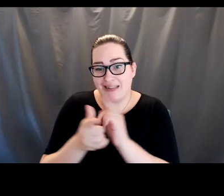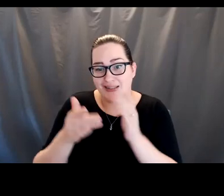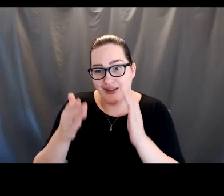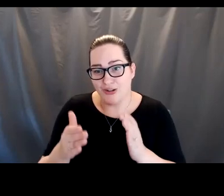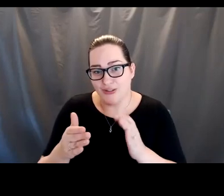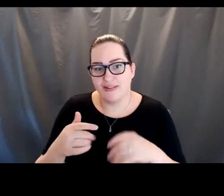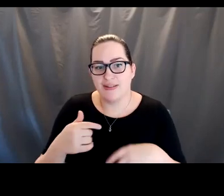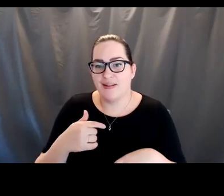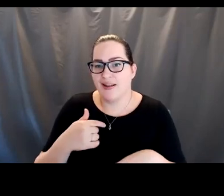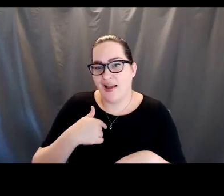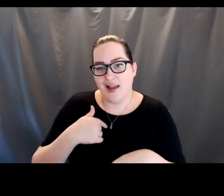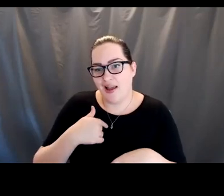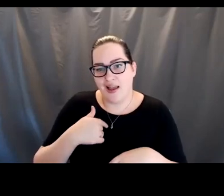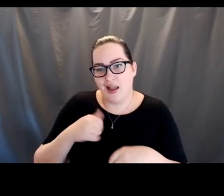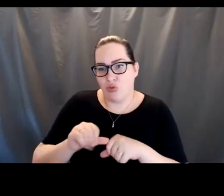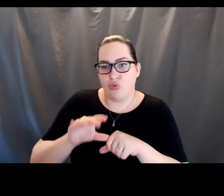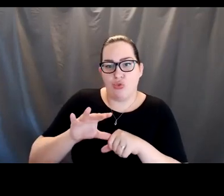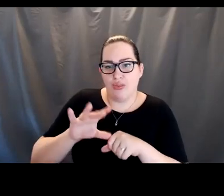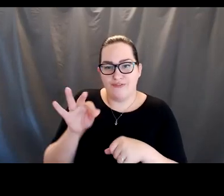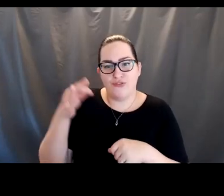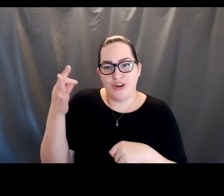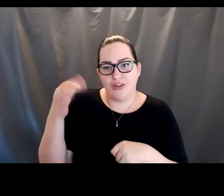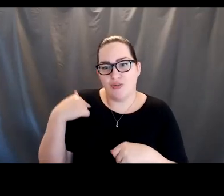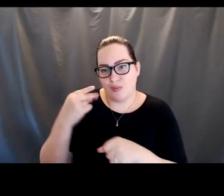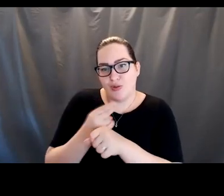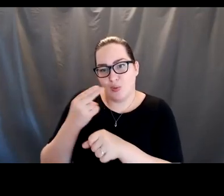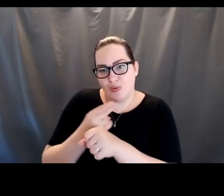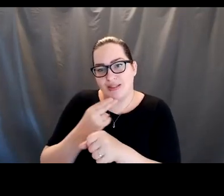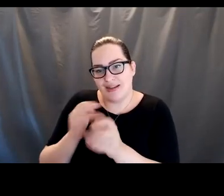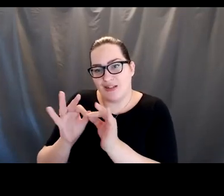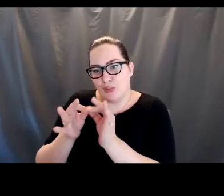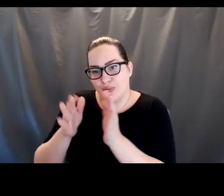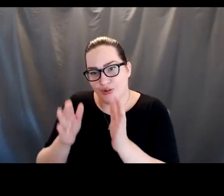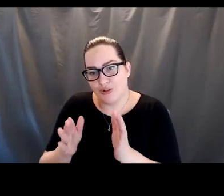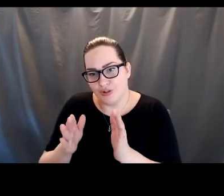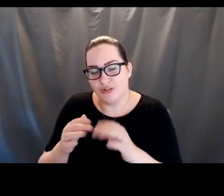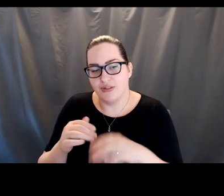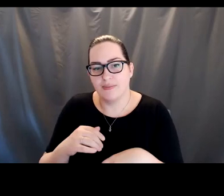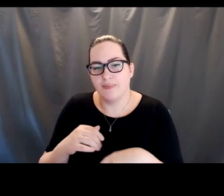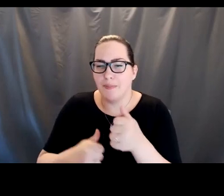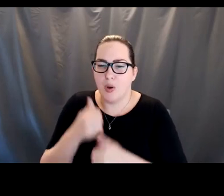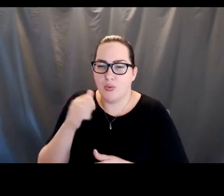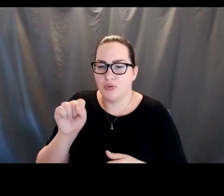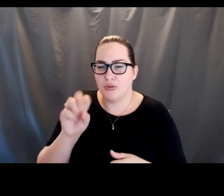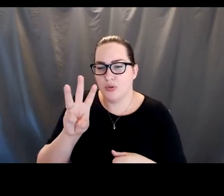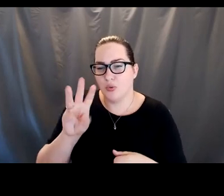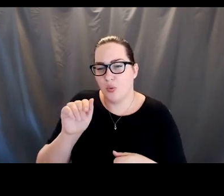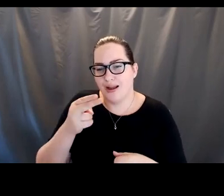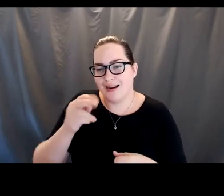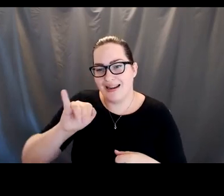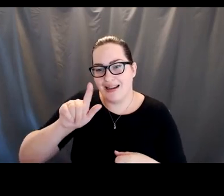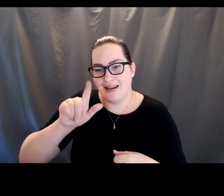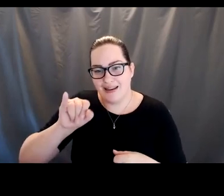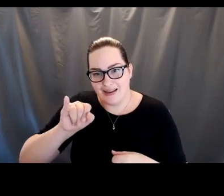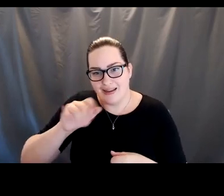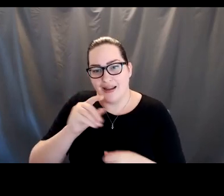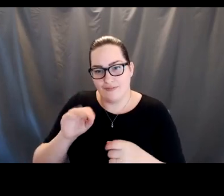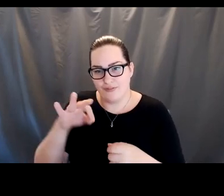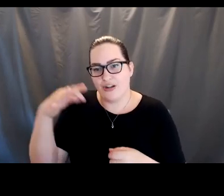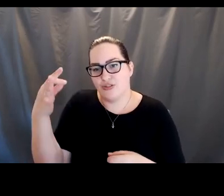My French is terrible. So they mostly only speak French and Swahili in that part of the country. There are many other languages,